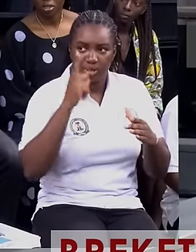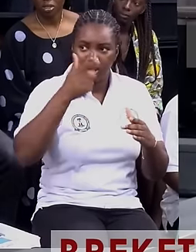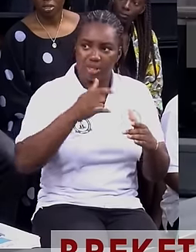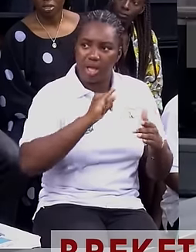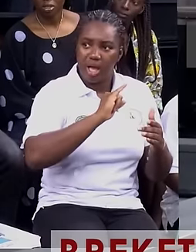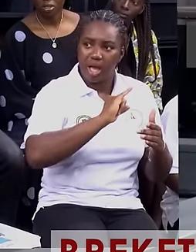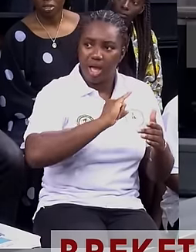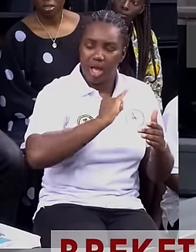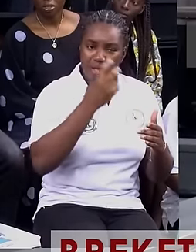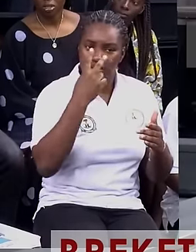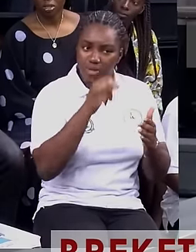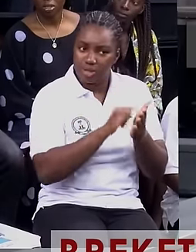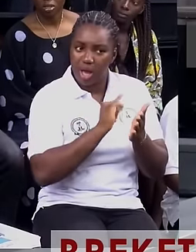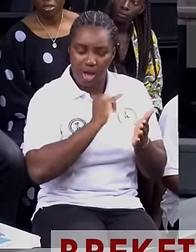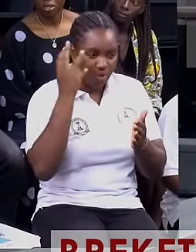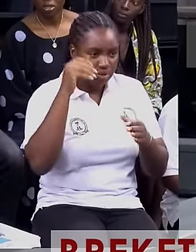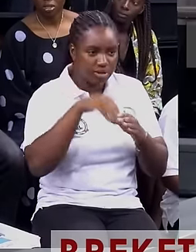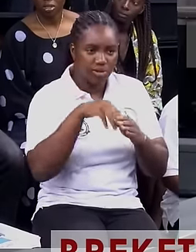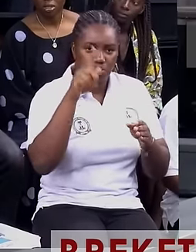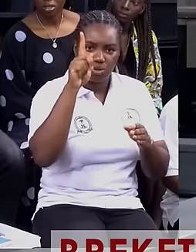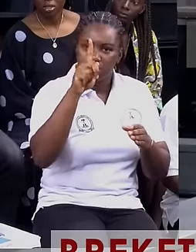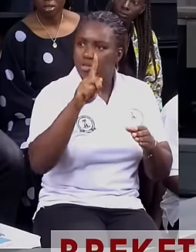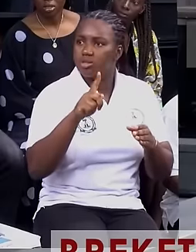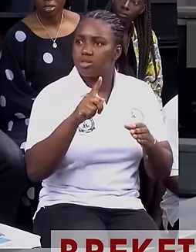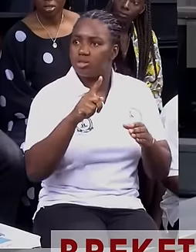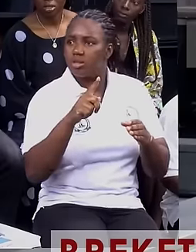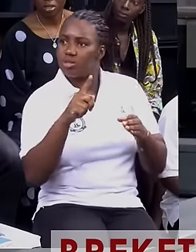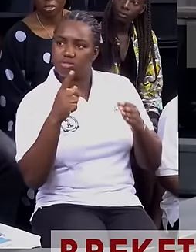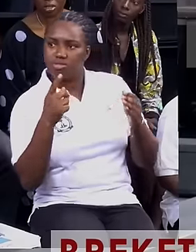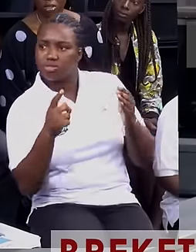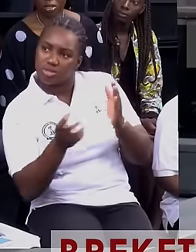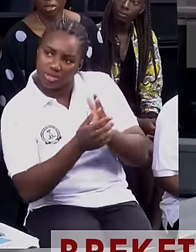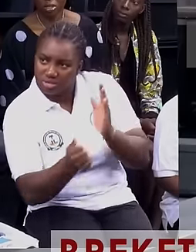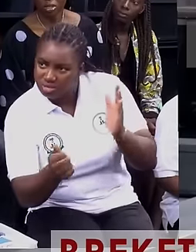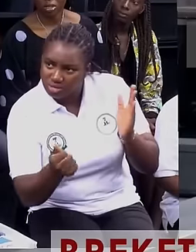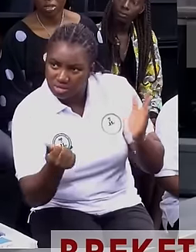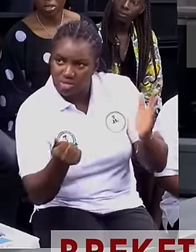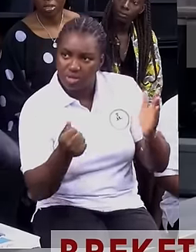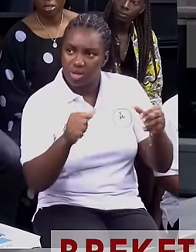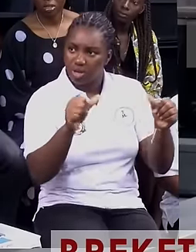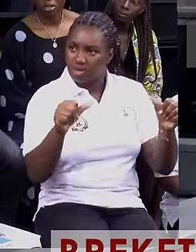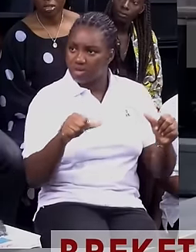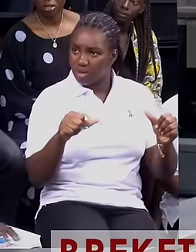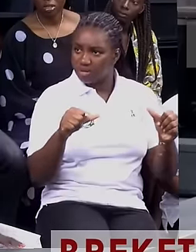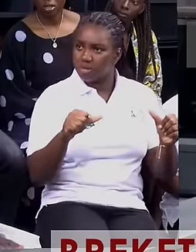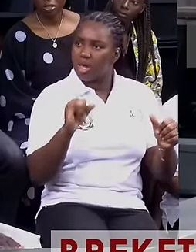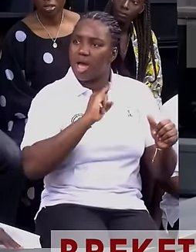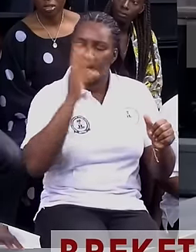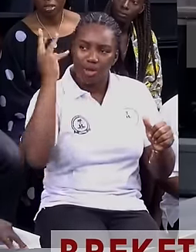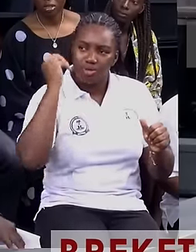one industrial area. Layout. Industrial area. It was no resident. So I was hitting the gate